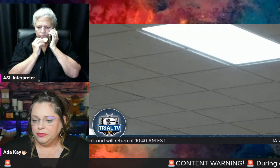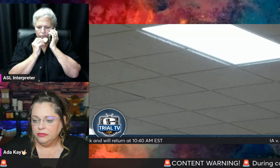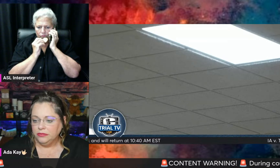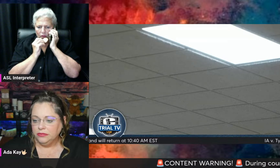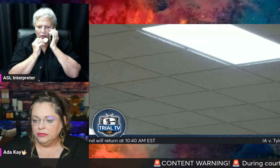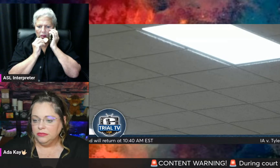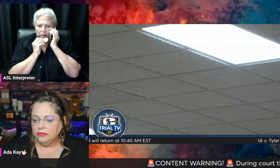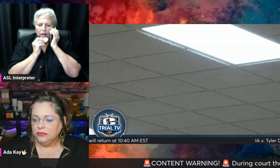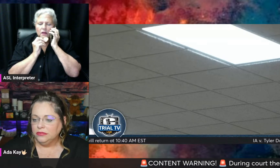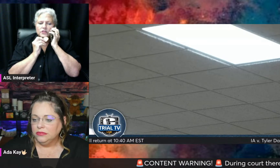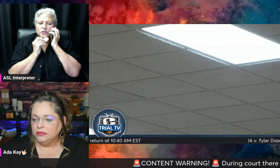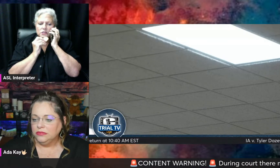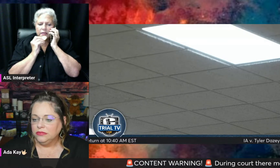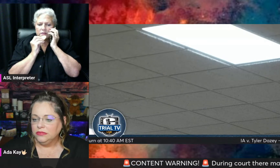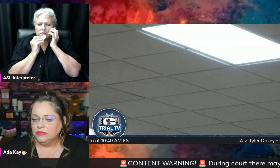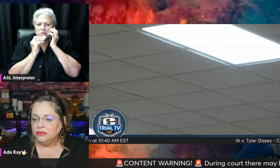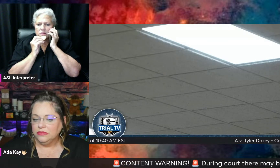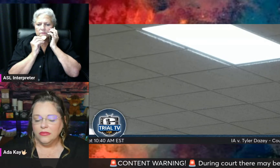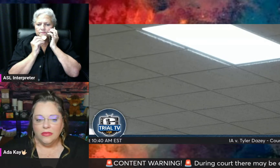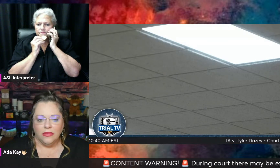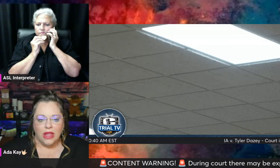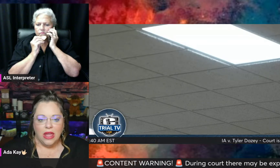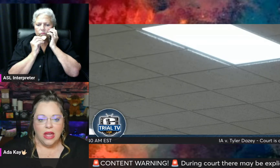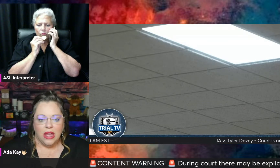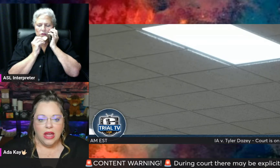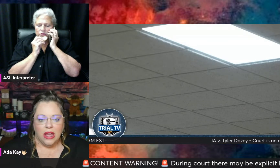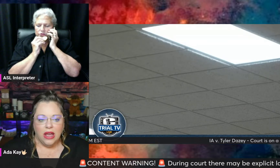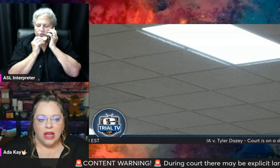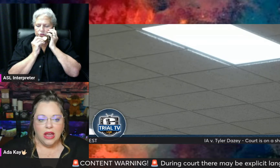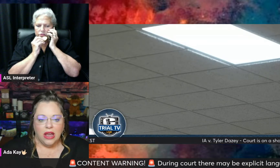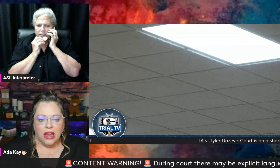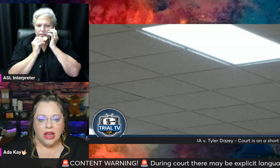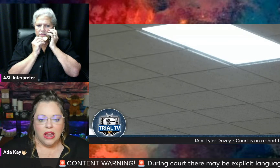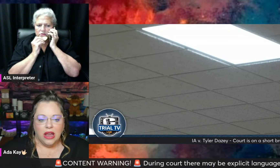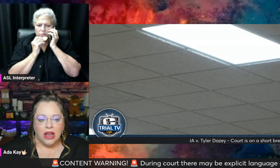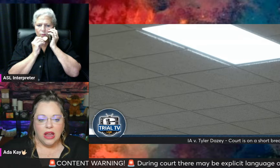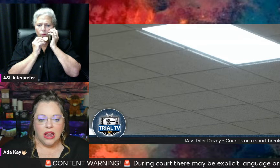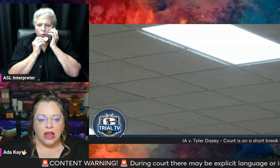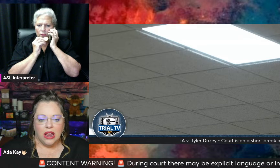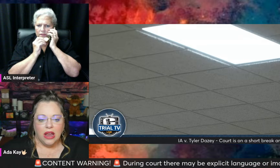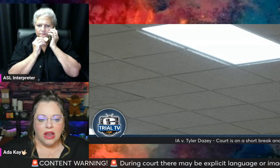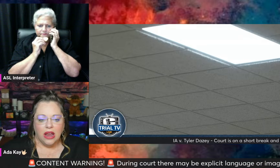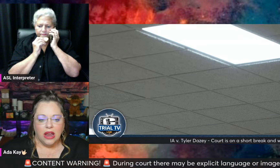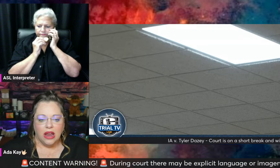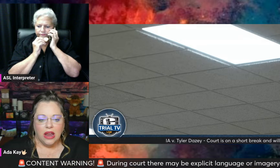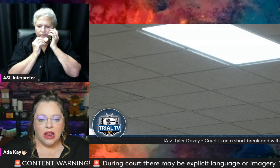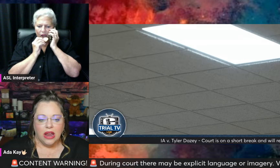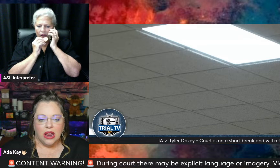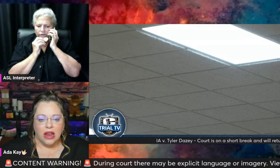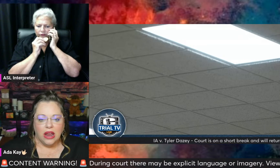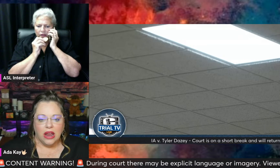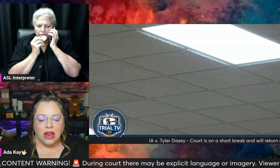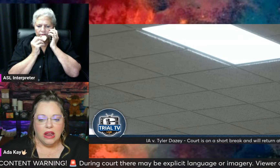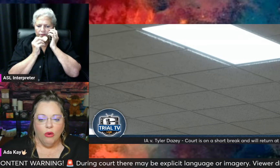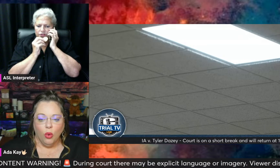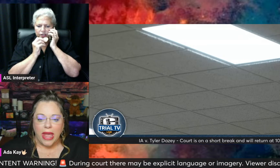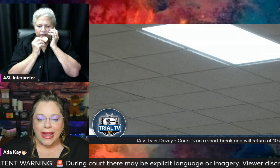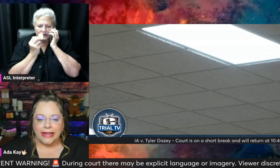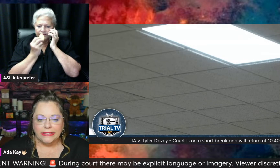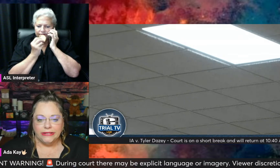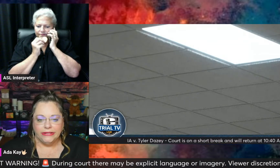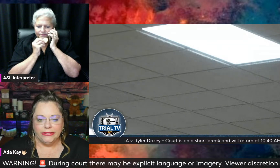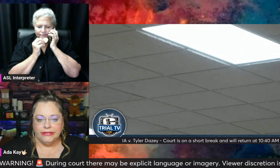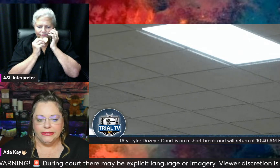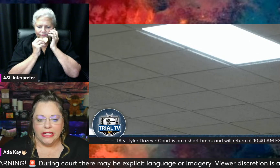just going to ask if you can move your screen just a little bit. Okay. We'll be with you shortly here, okay? Okay.